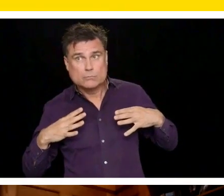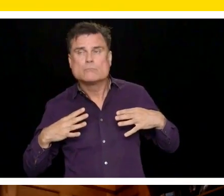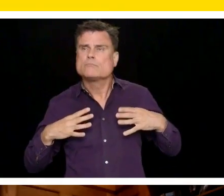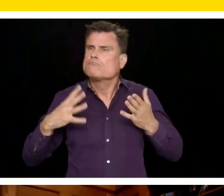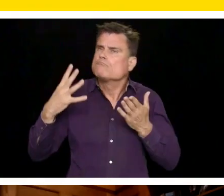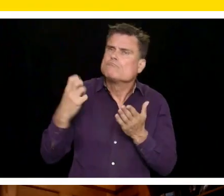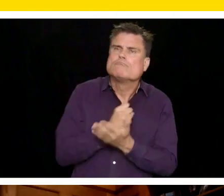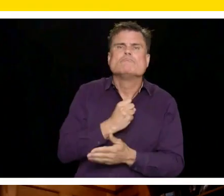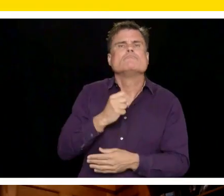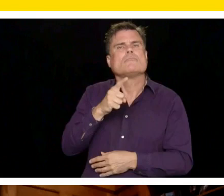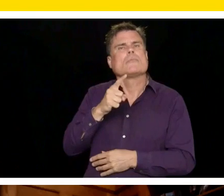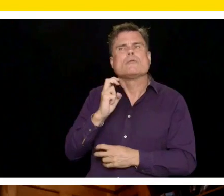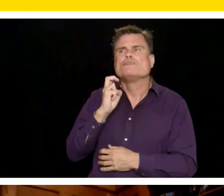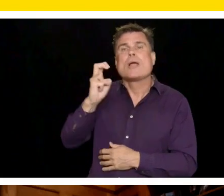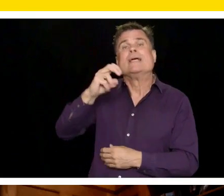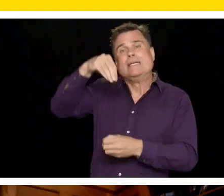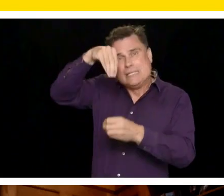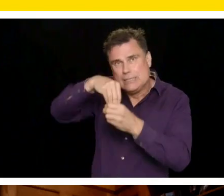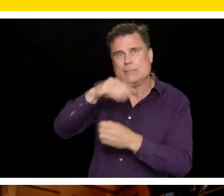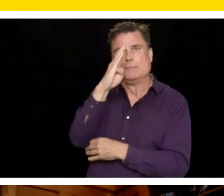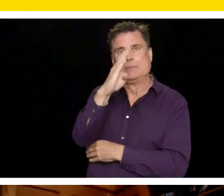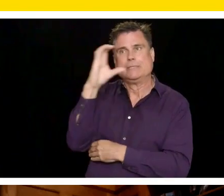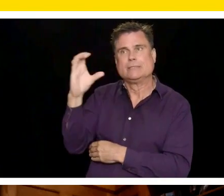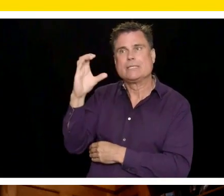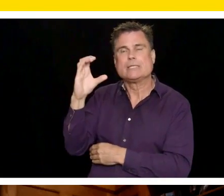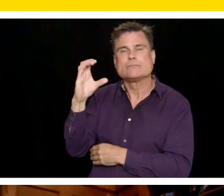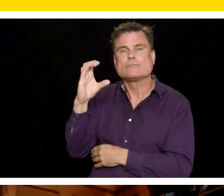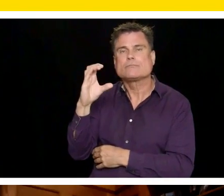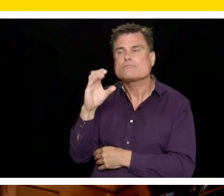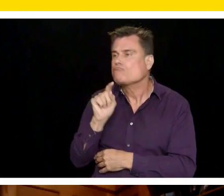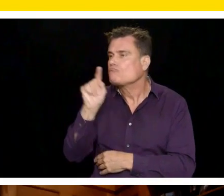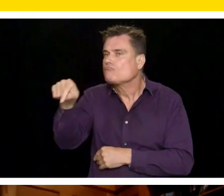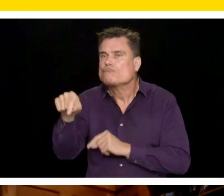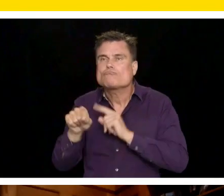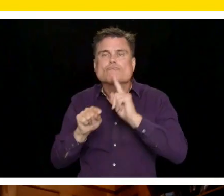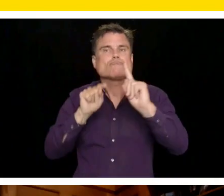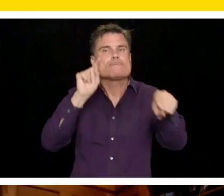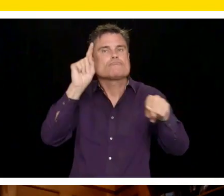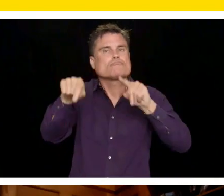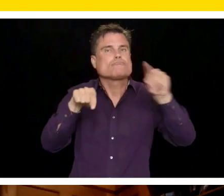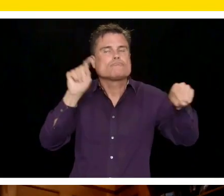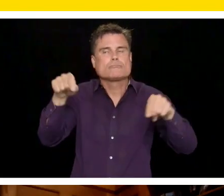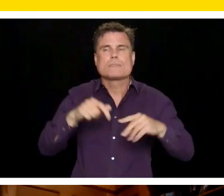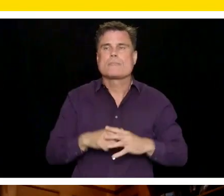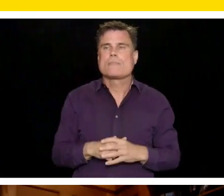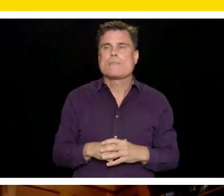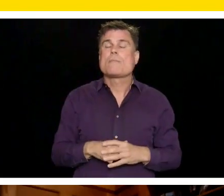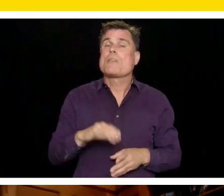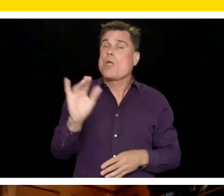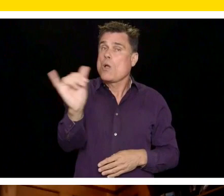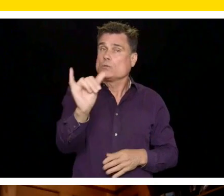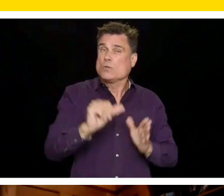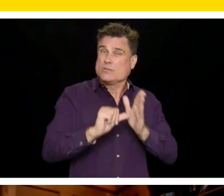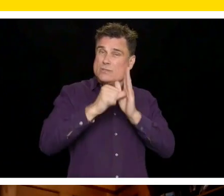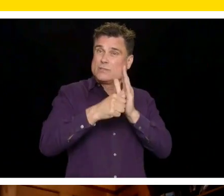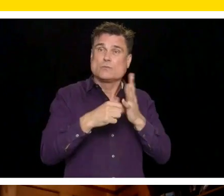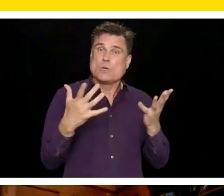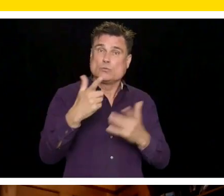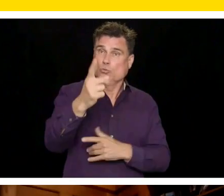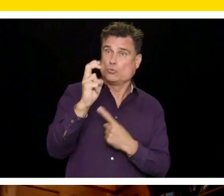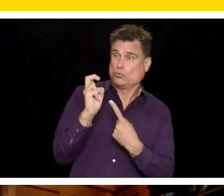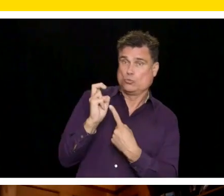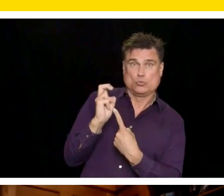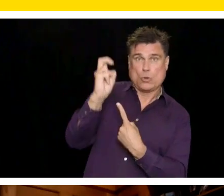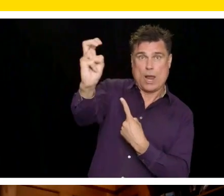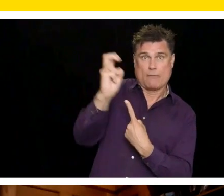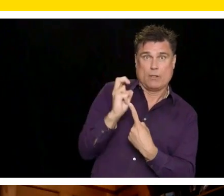way. It's really imperative. I was just speaking with Minister Dix actually about the importance of traveling